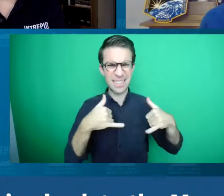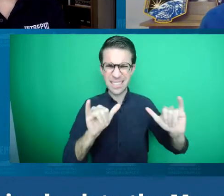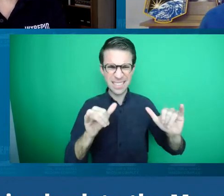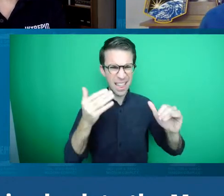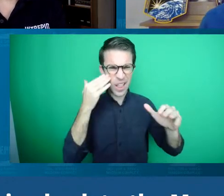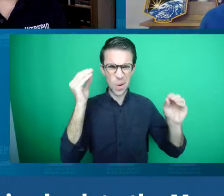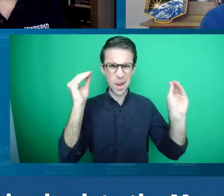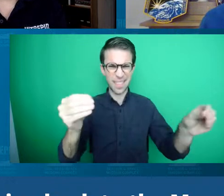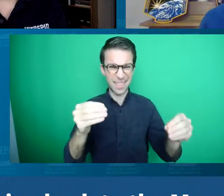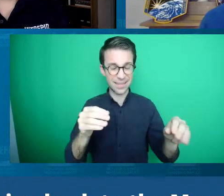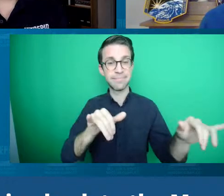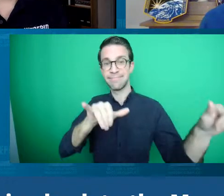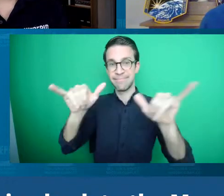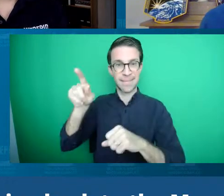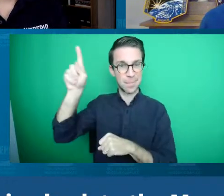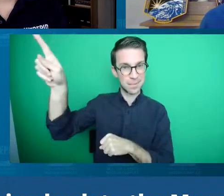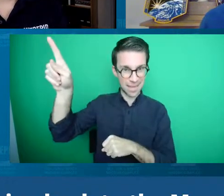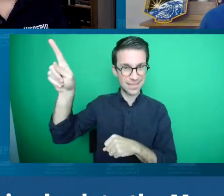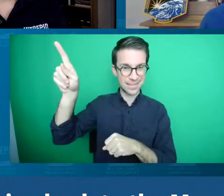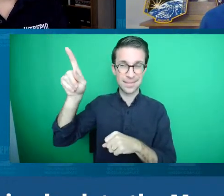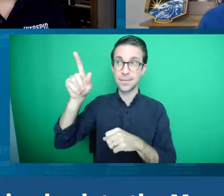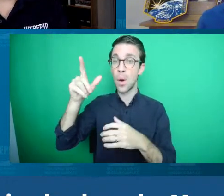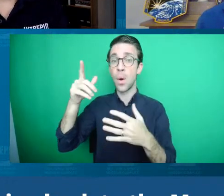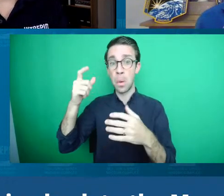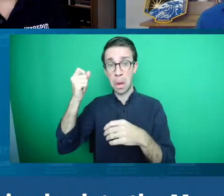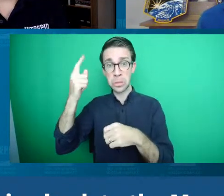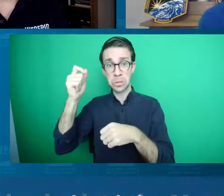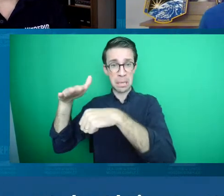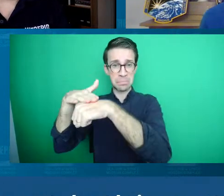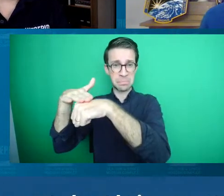the moon, we need to go back and really try and understand it.